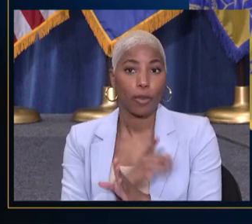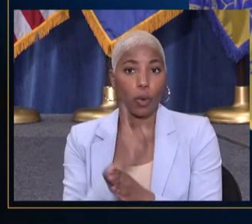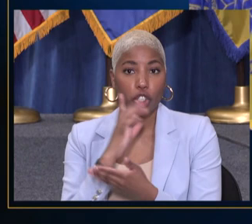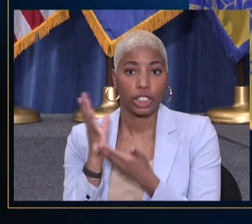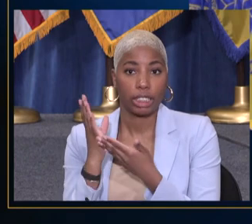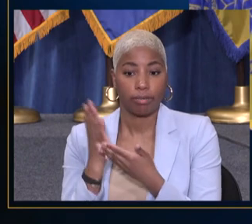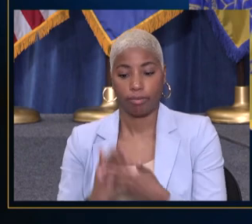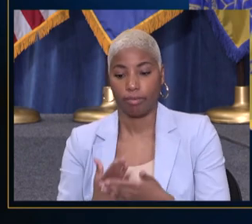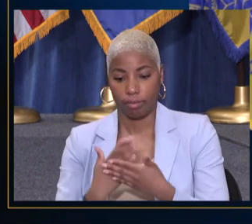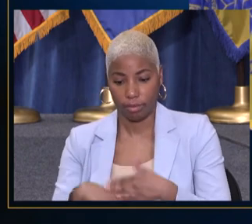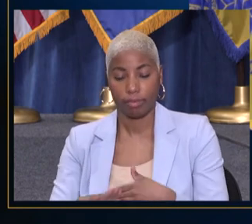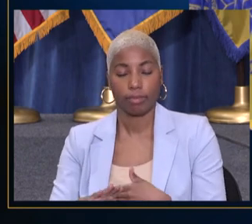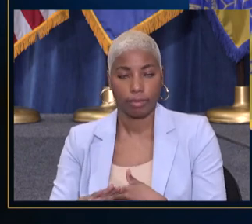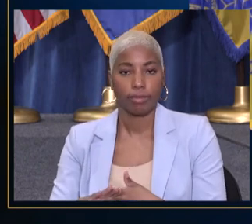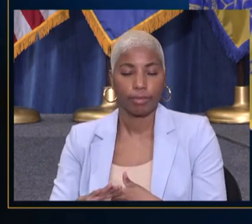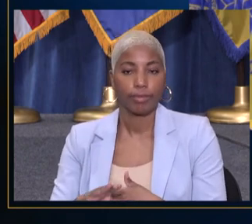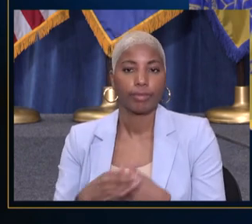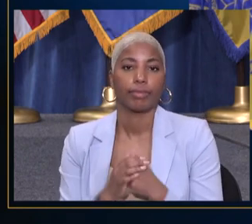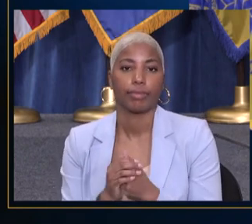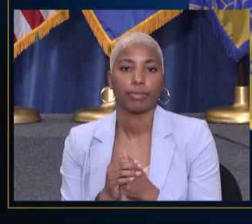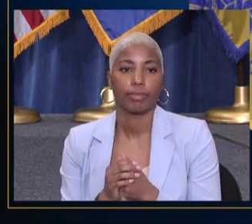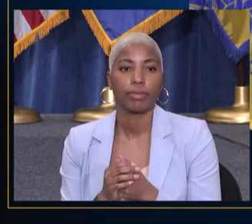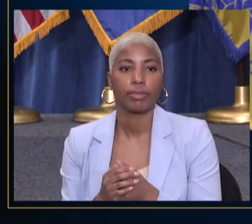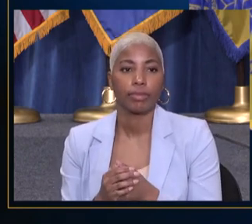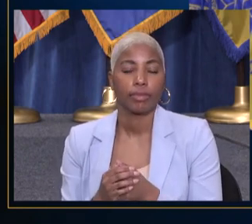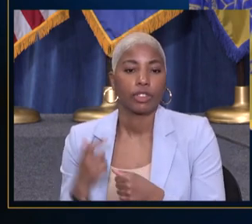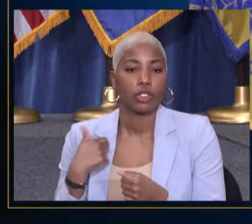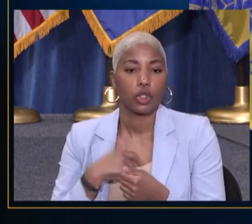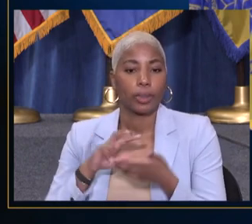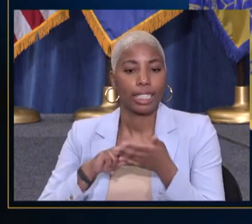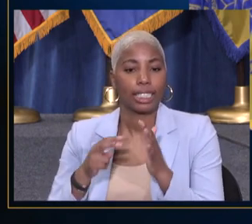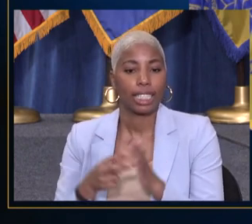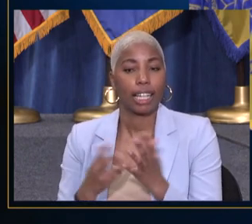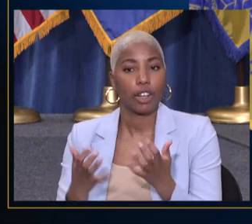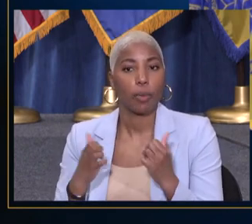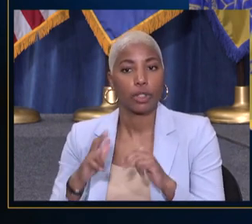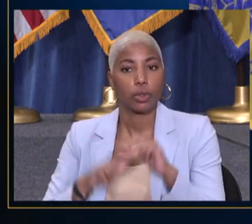delivers. And so we intend to help build strong